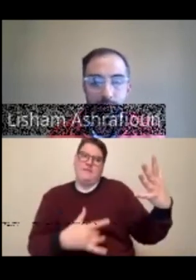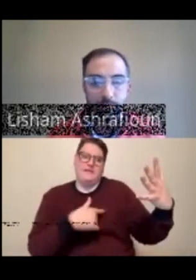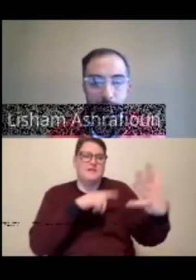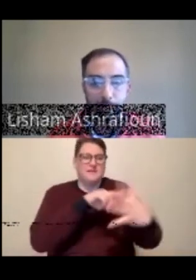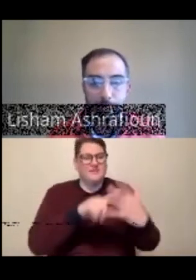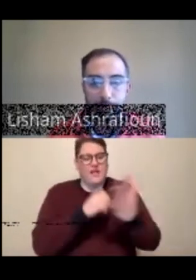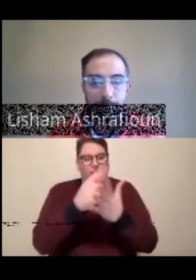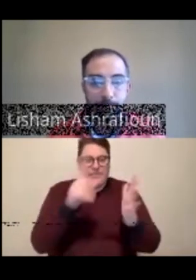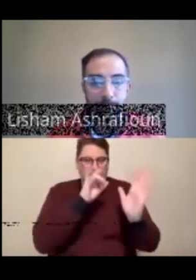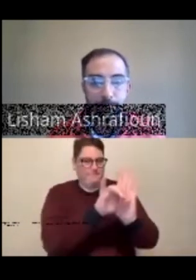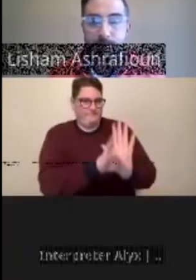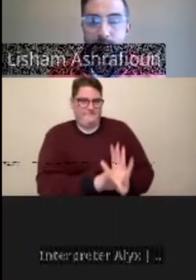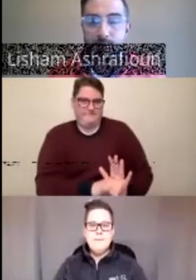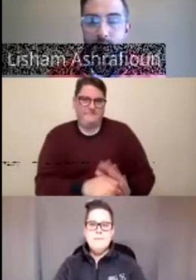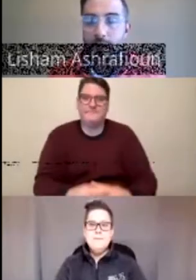use.